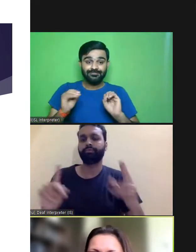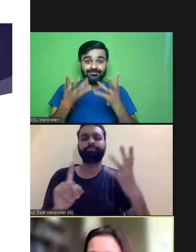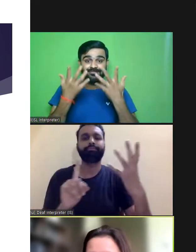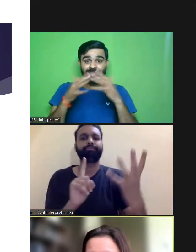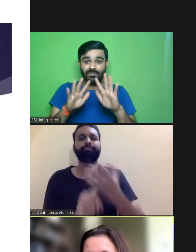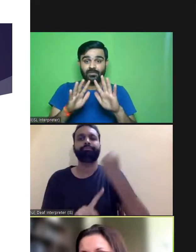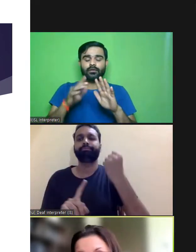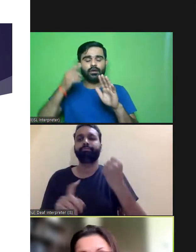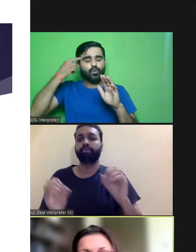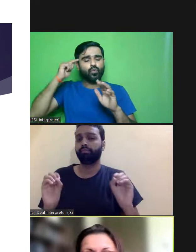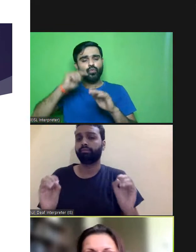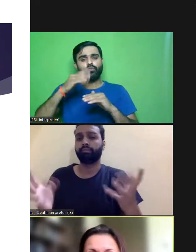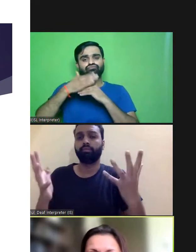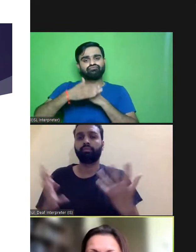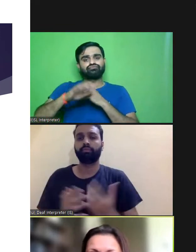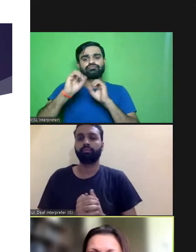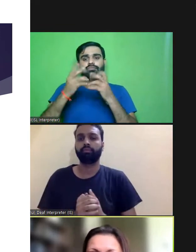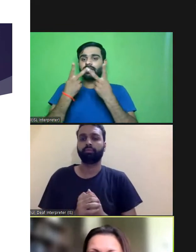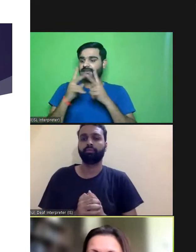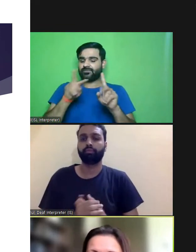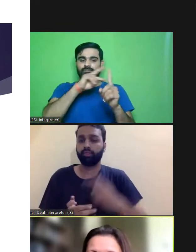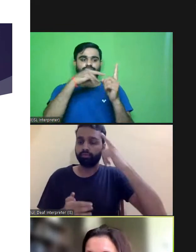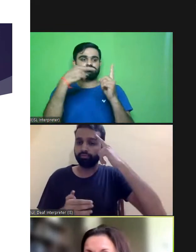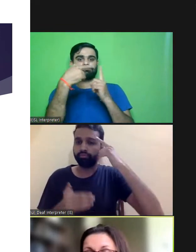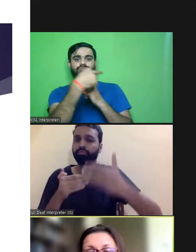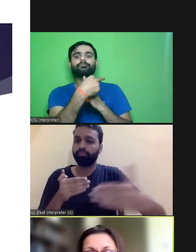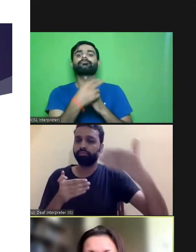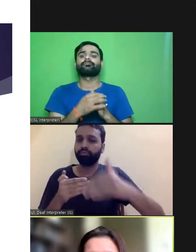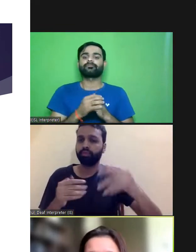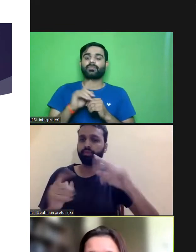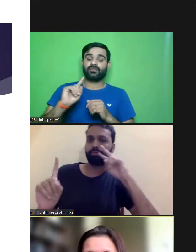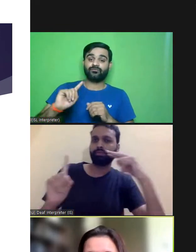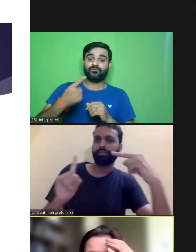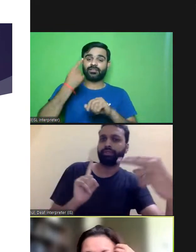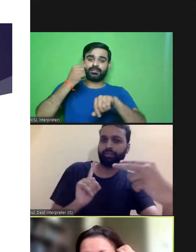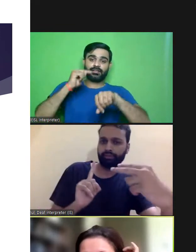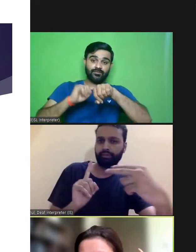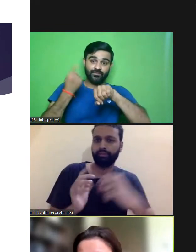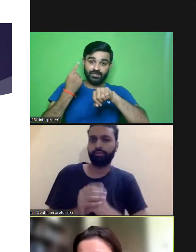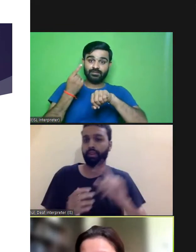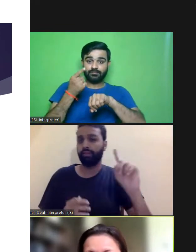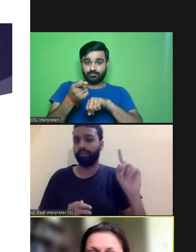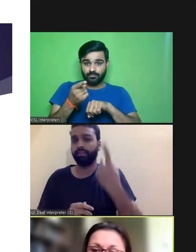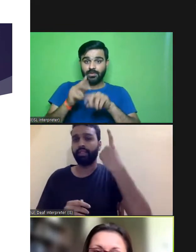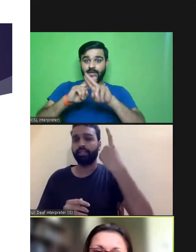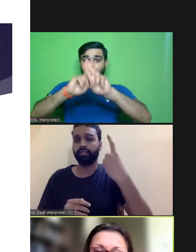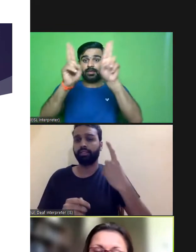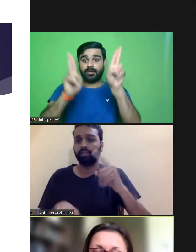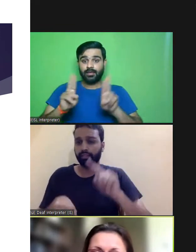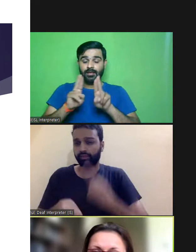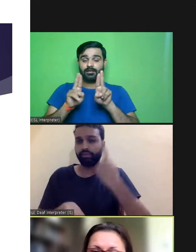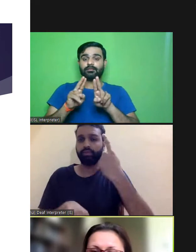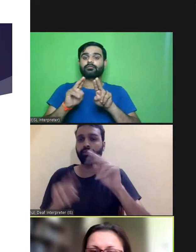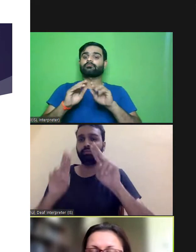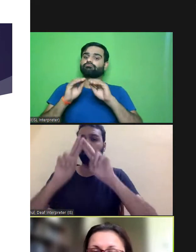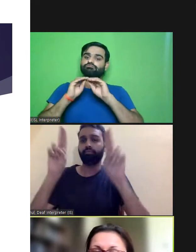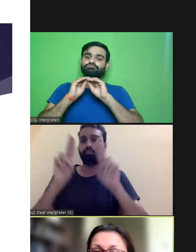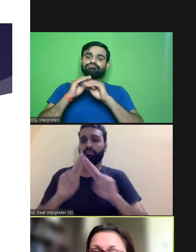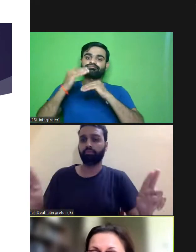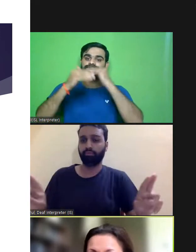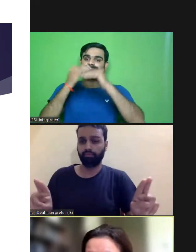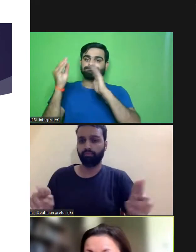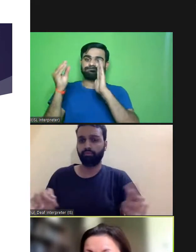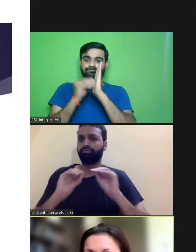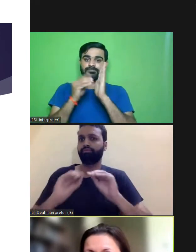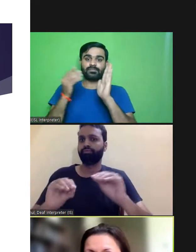really important because of different aspects. First, is the first time that international development goals mention the importance